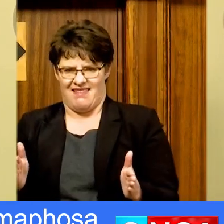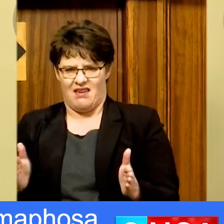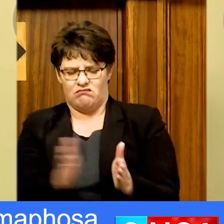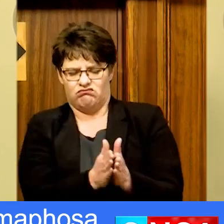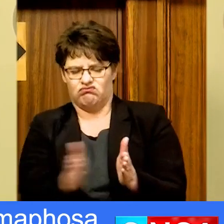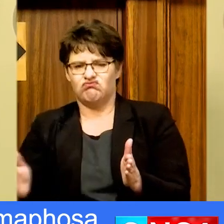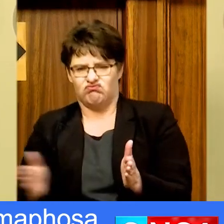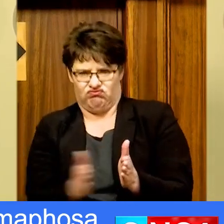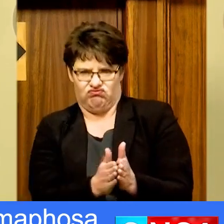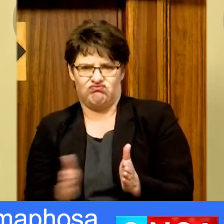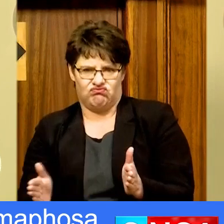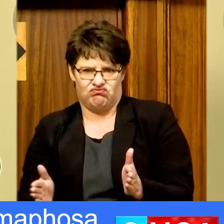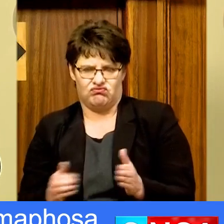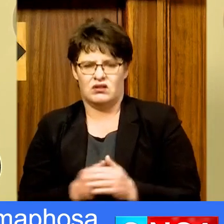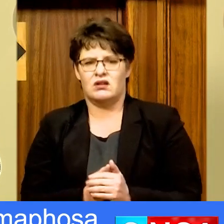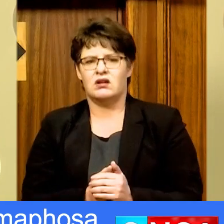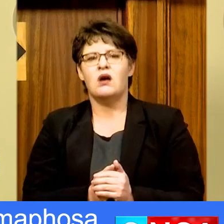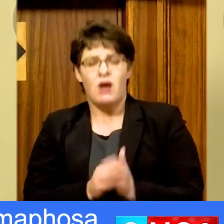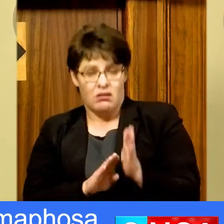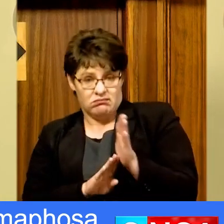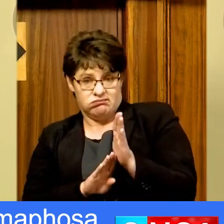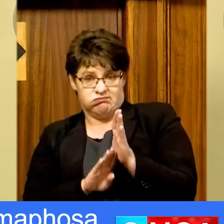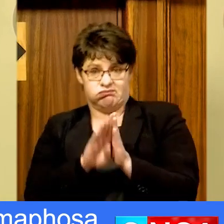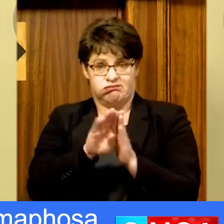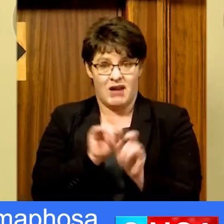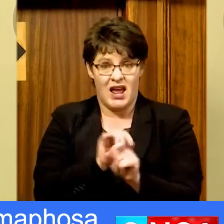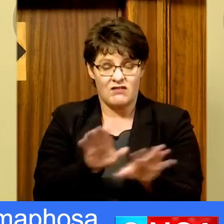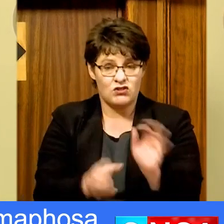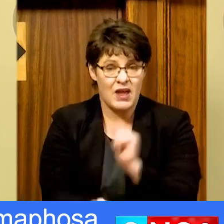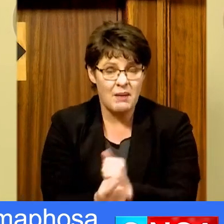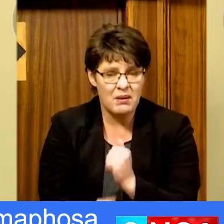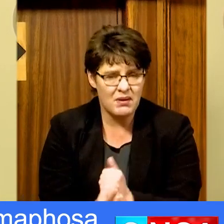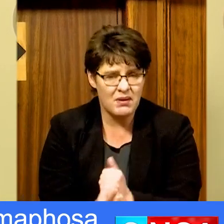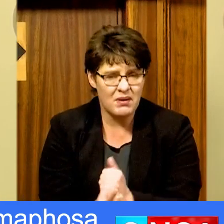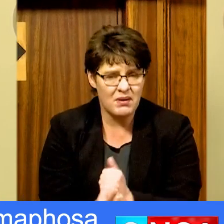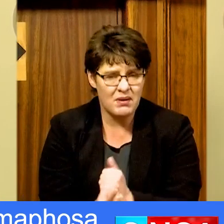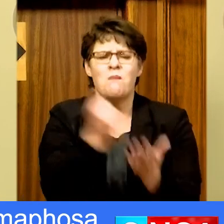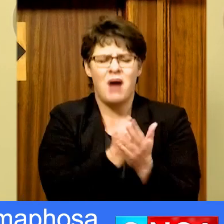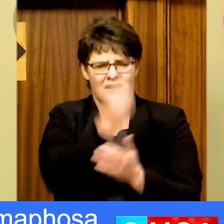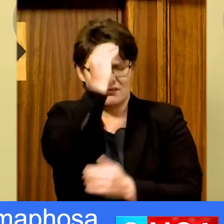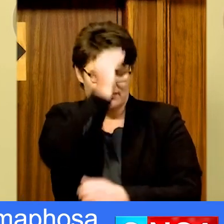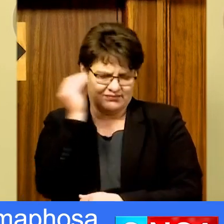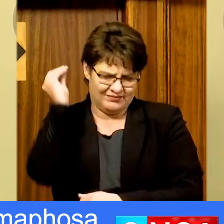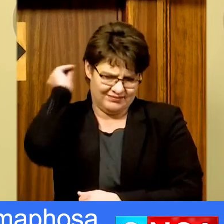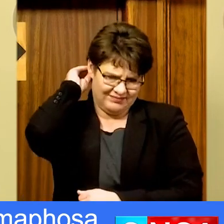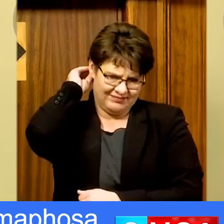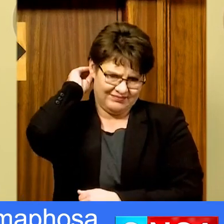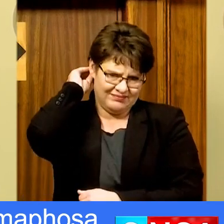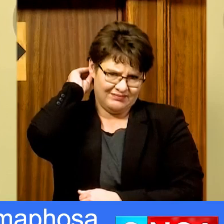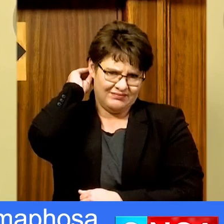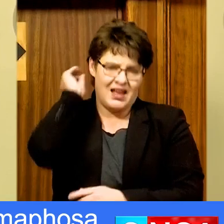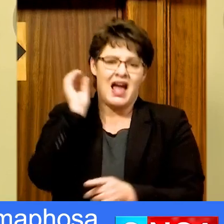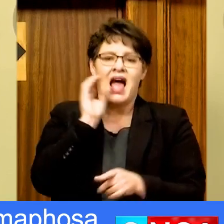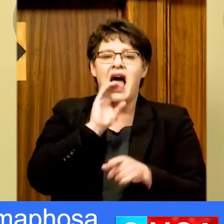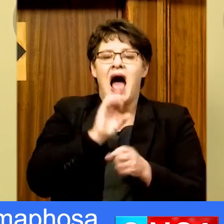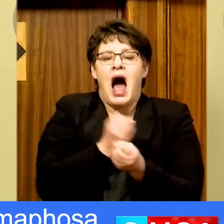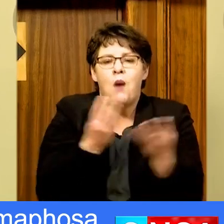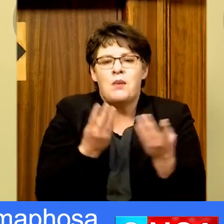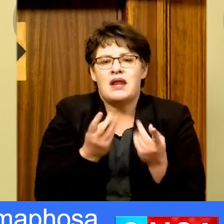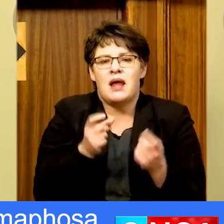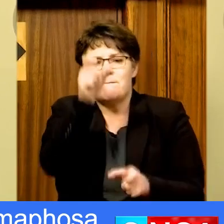Yet while infections rise exponentially, it is important to note that our case fatality